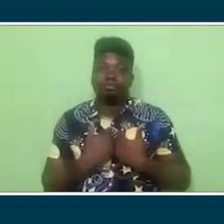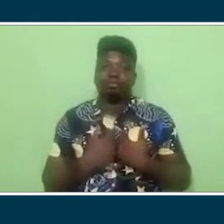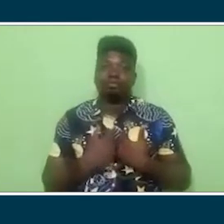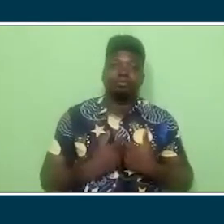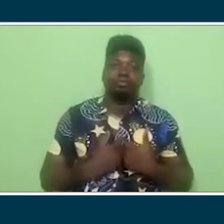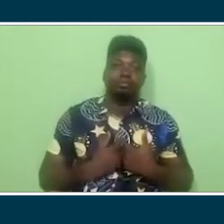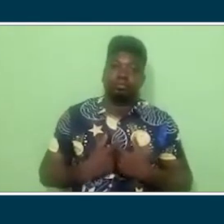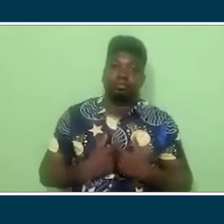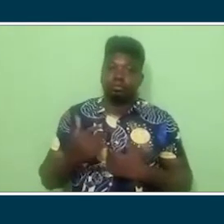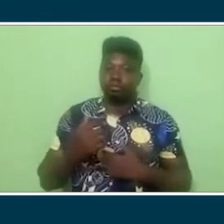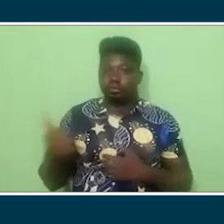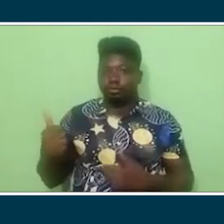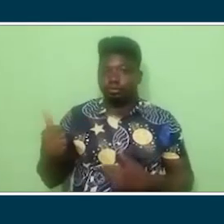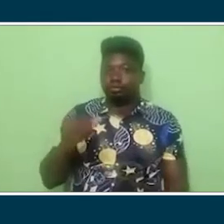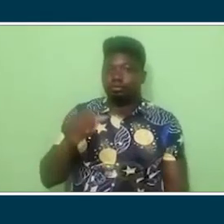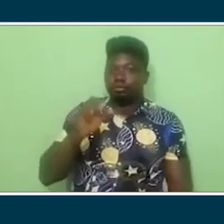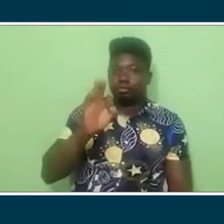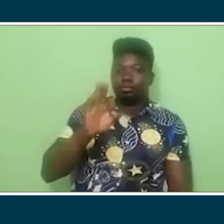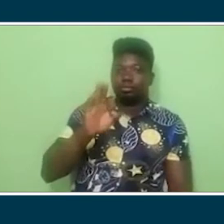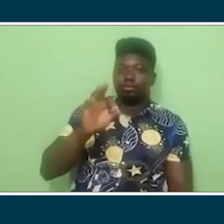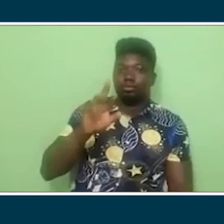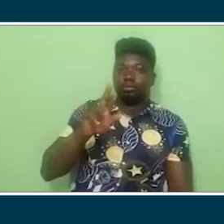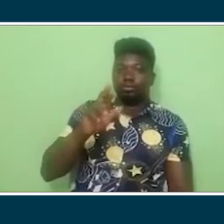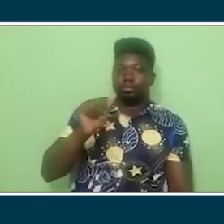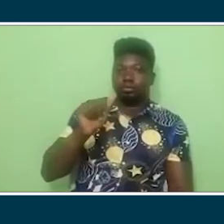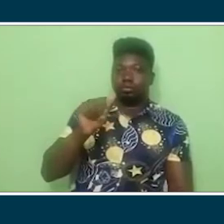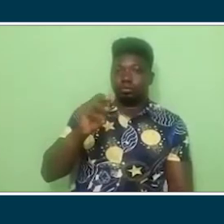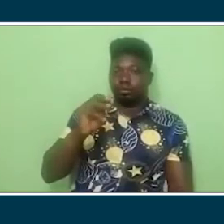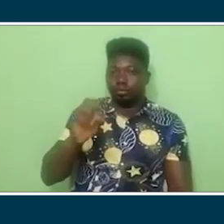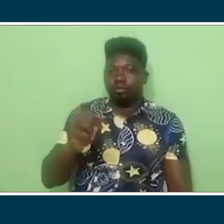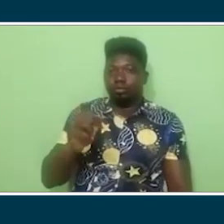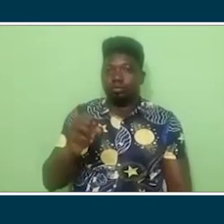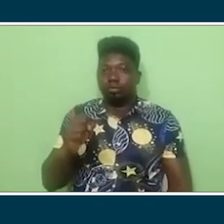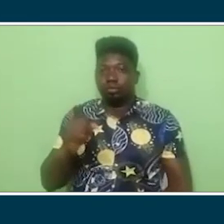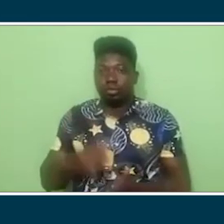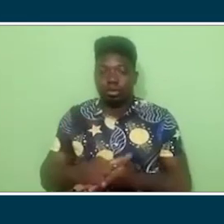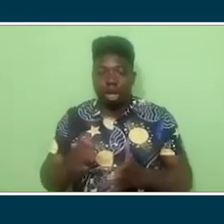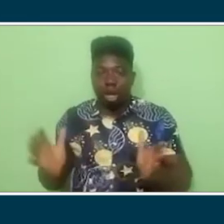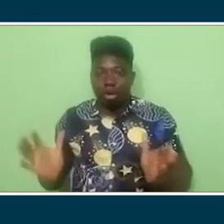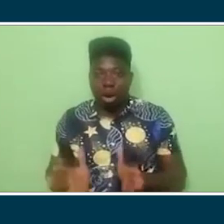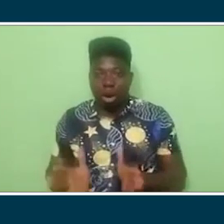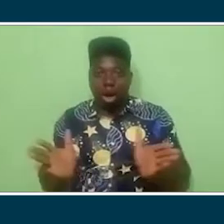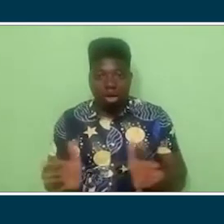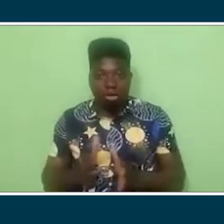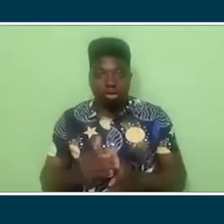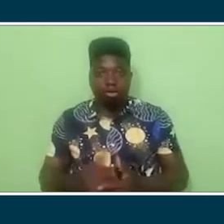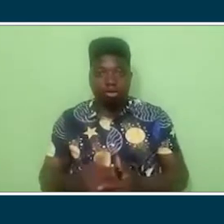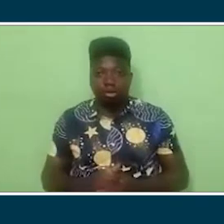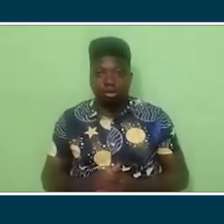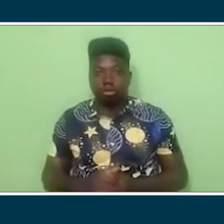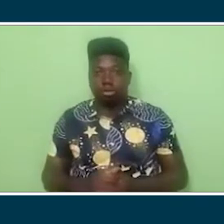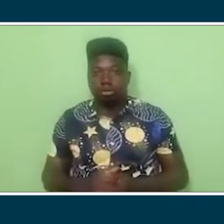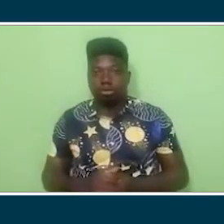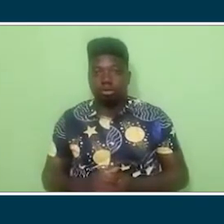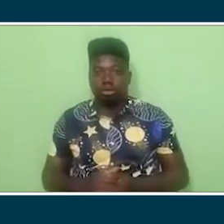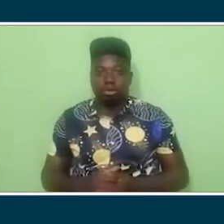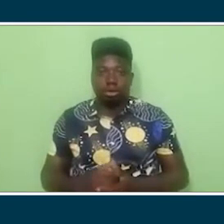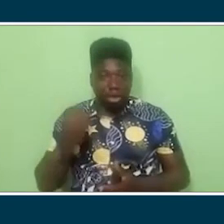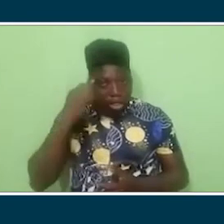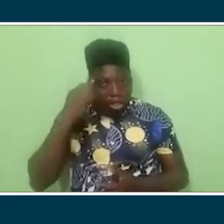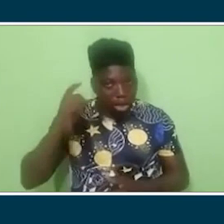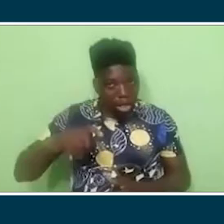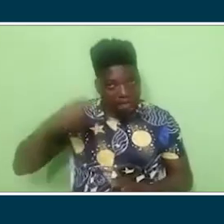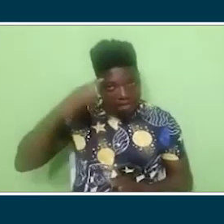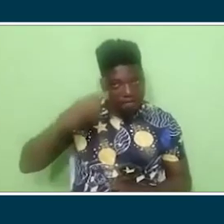a frame for that kind of courage, the kind of courage that I think is necessary for actual